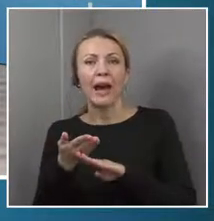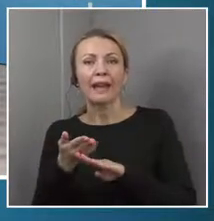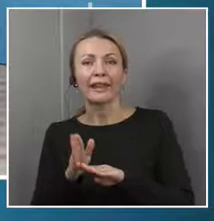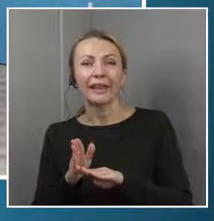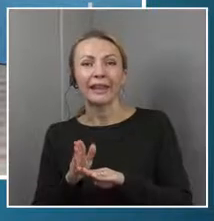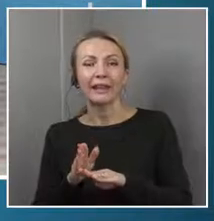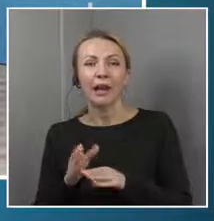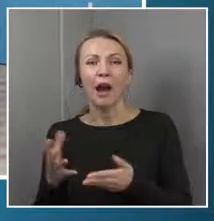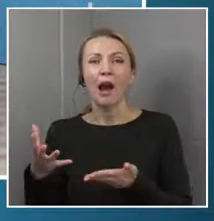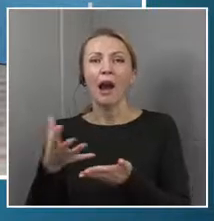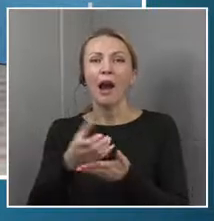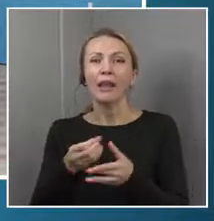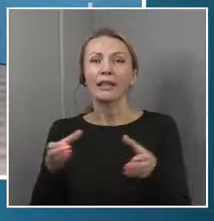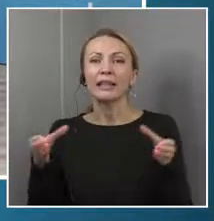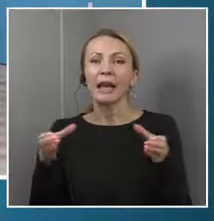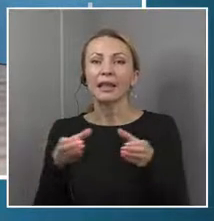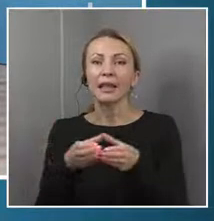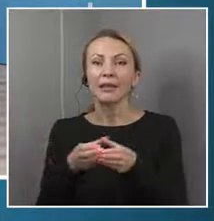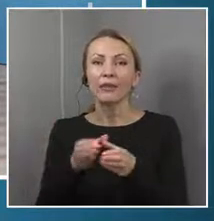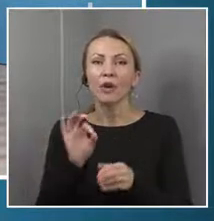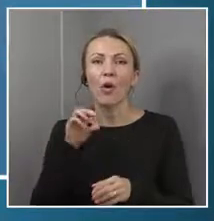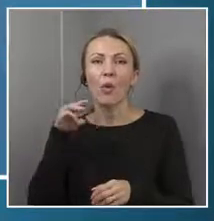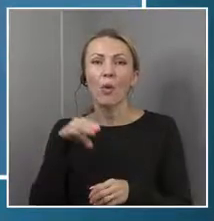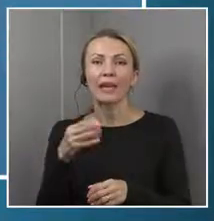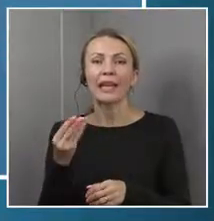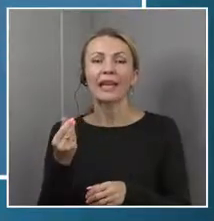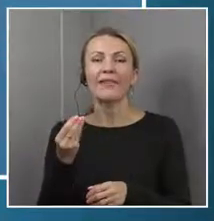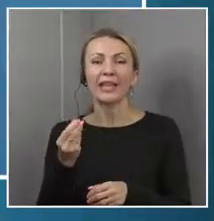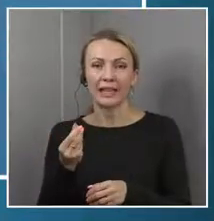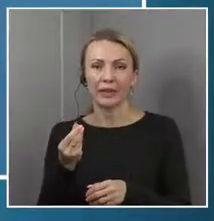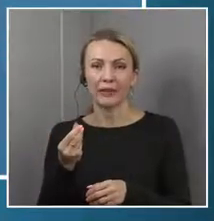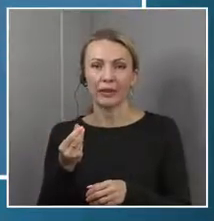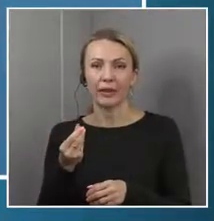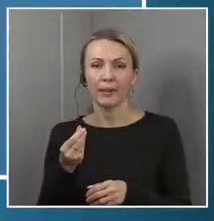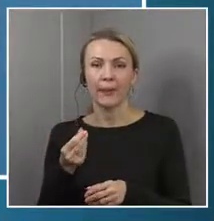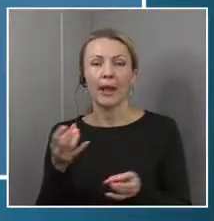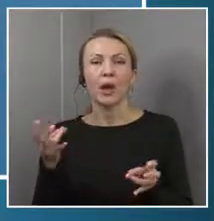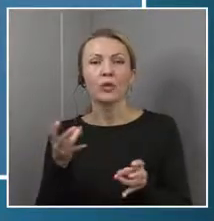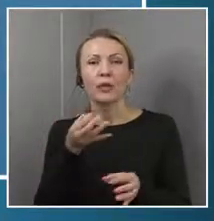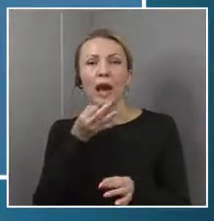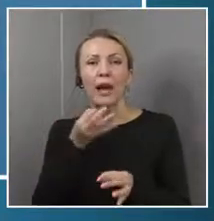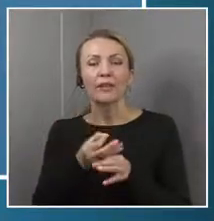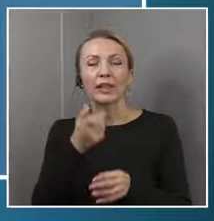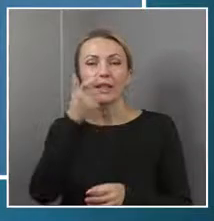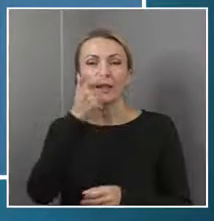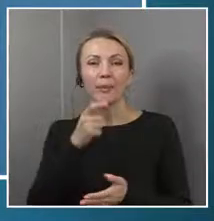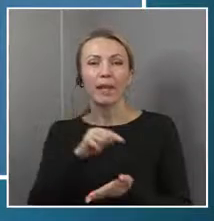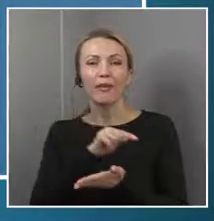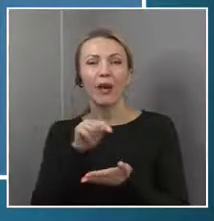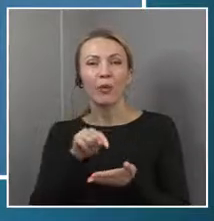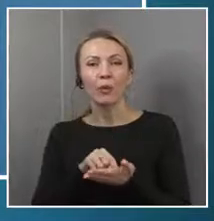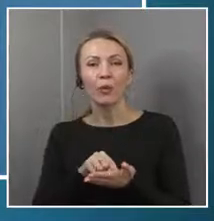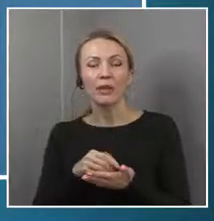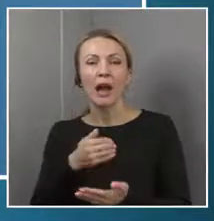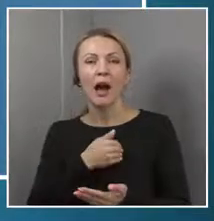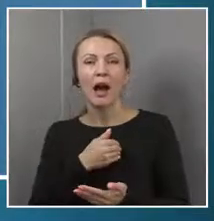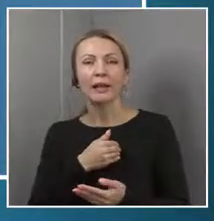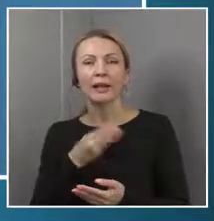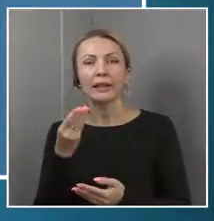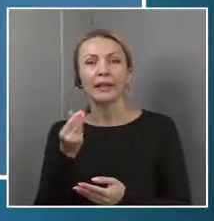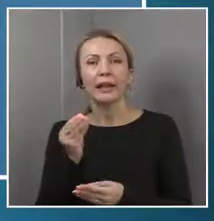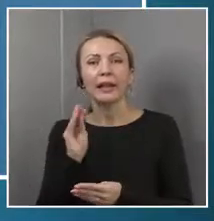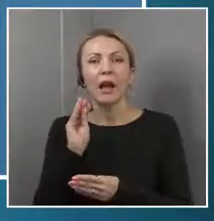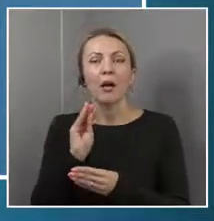First of all, you need to separate collecting from investment. You need to answer to yourself, who are you? Are